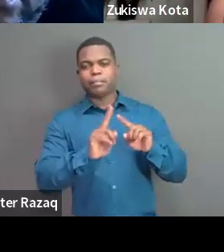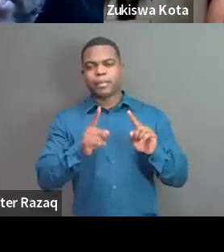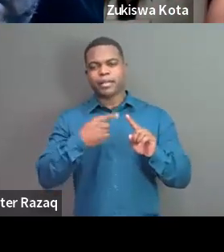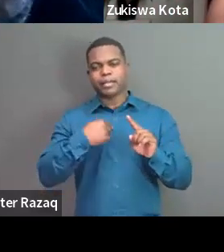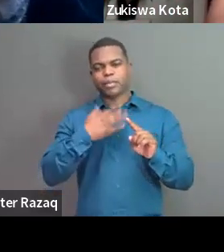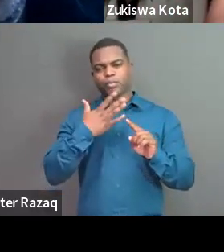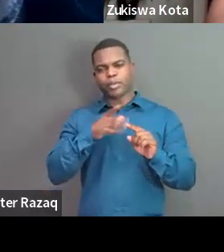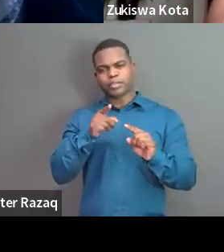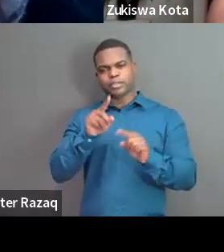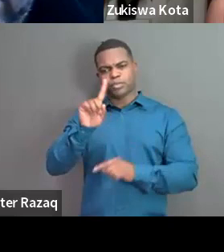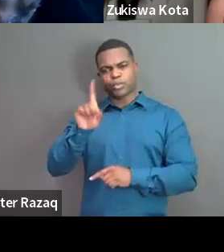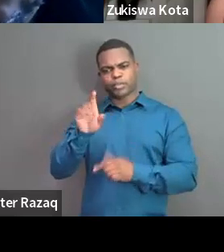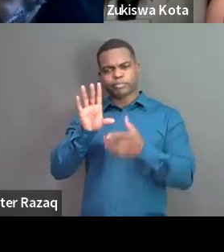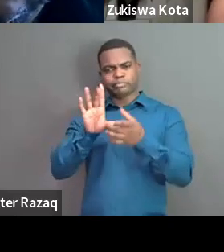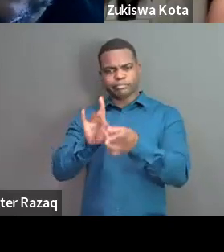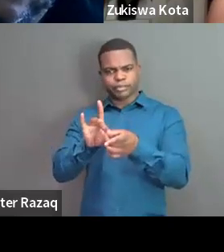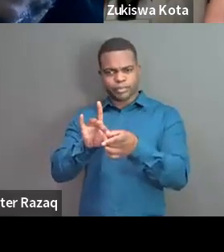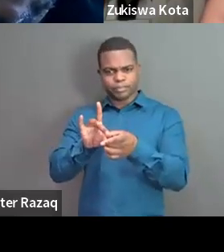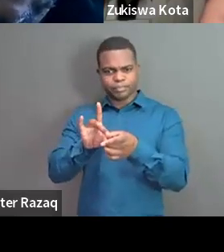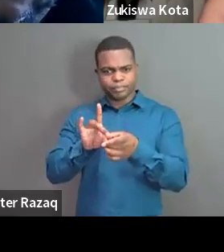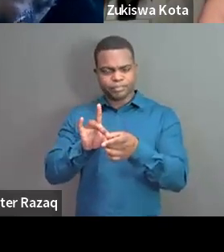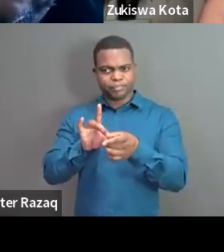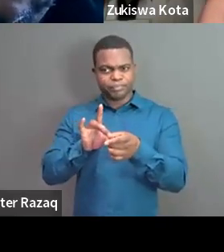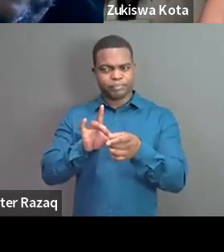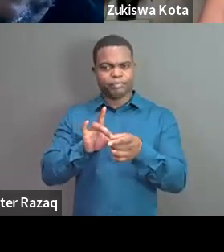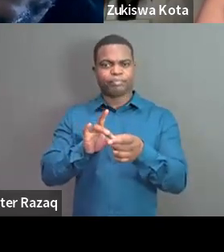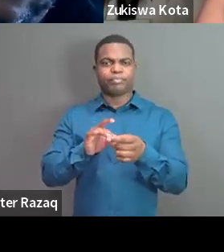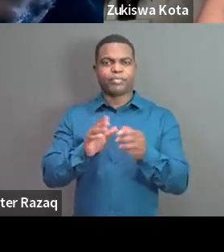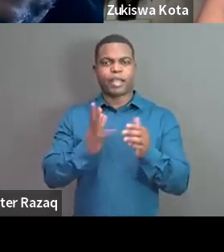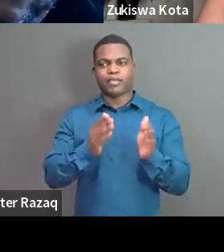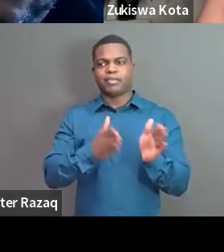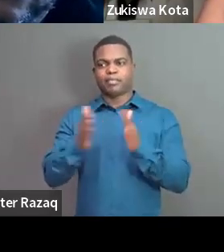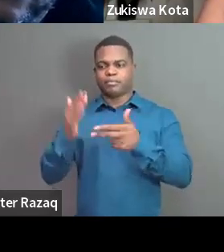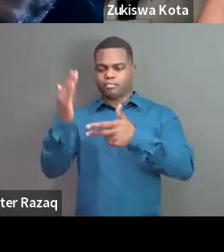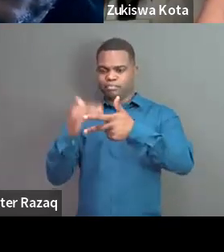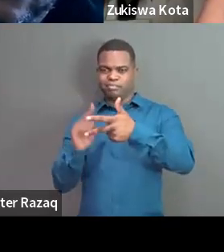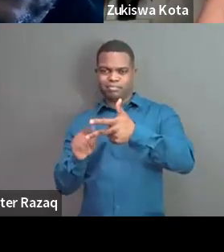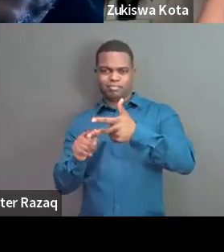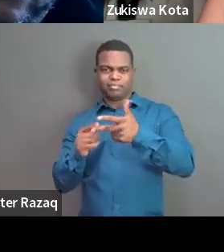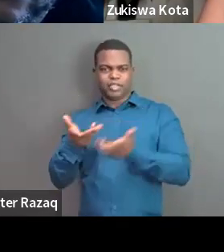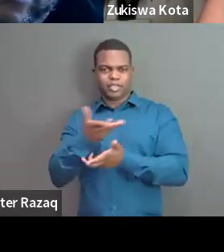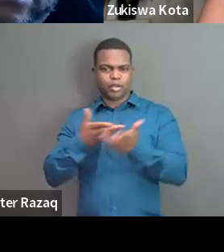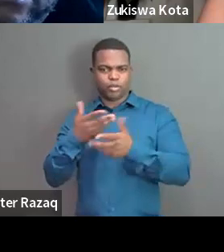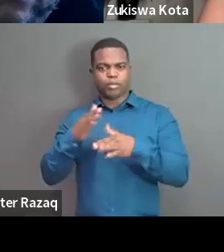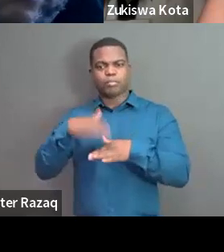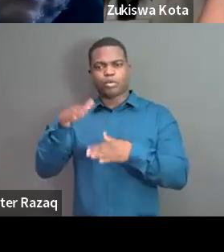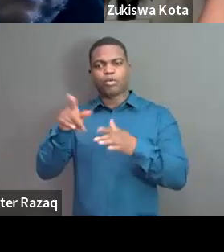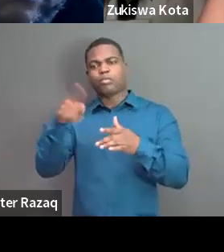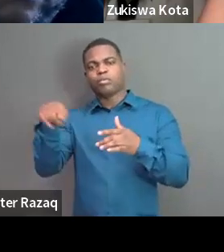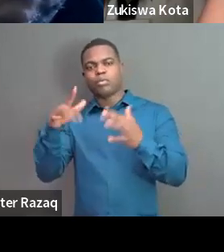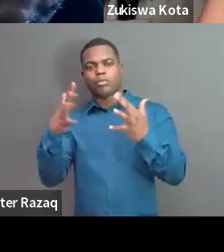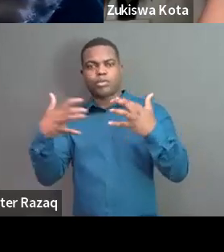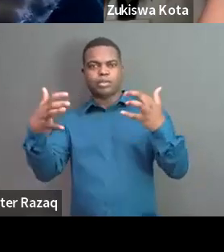shared either in advance or in the chat by our participants. And there's an interesting question that